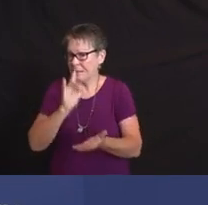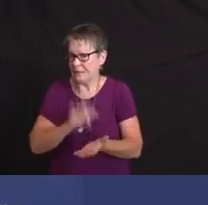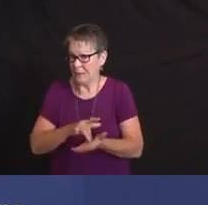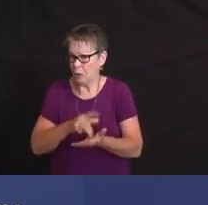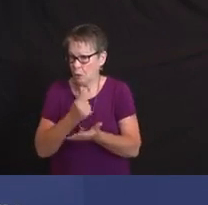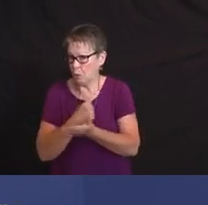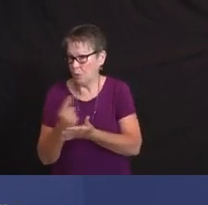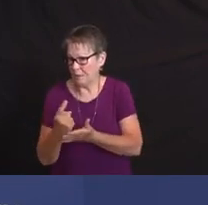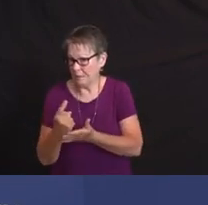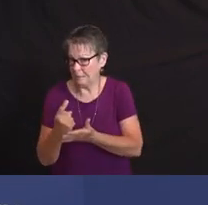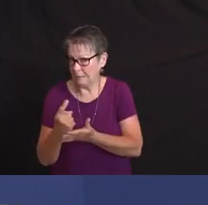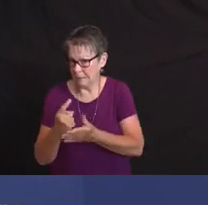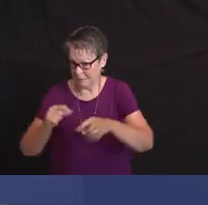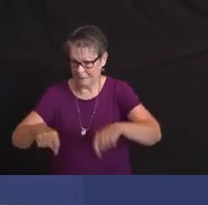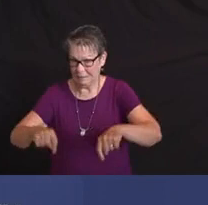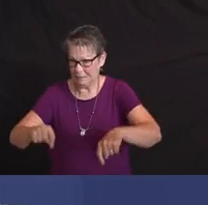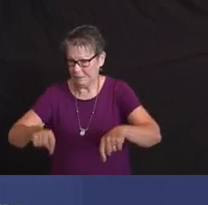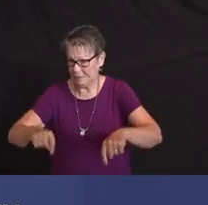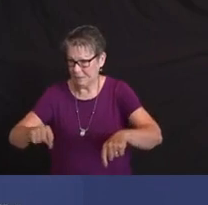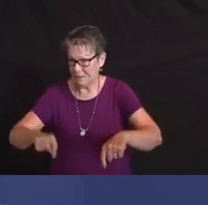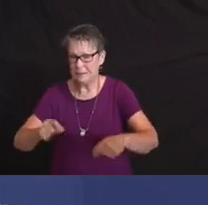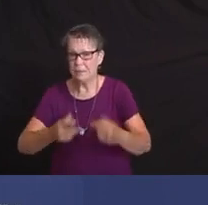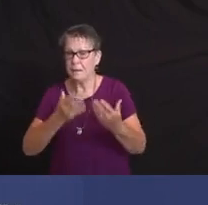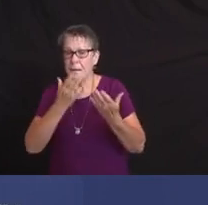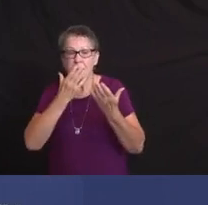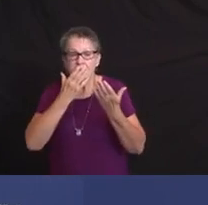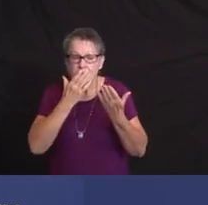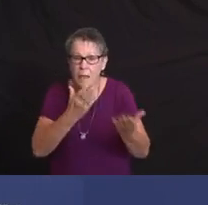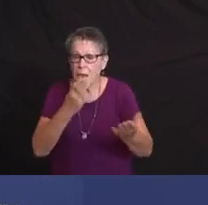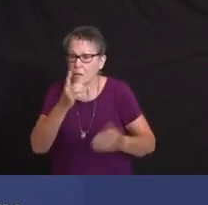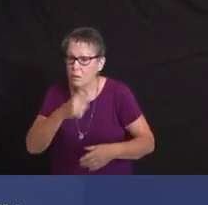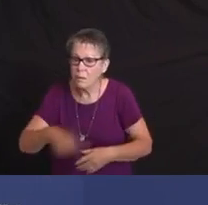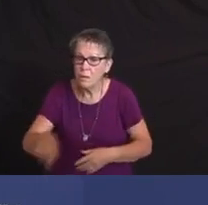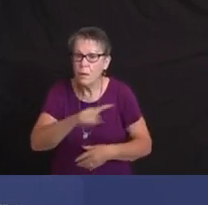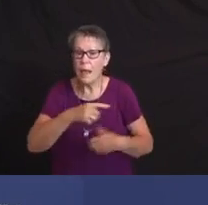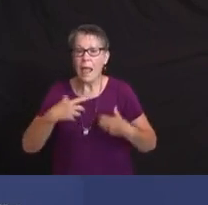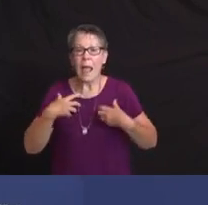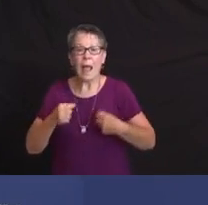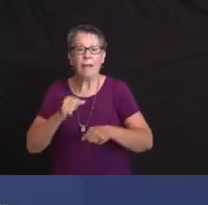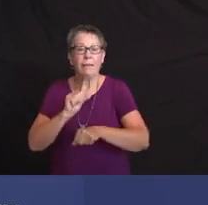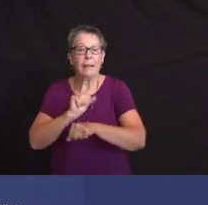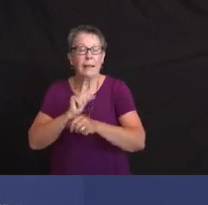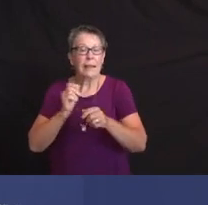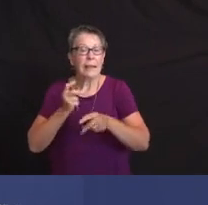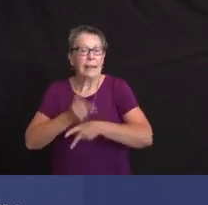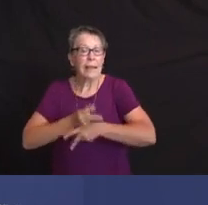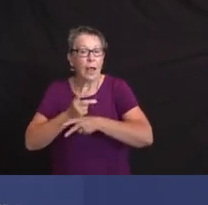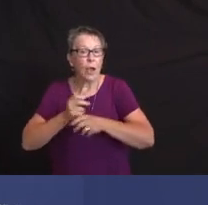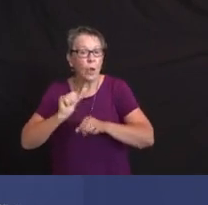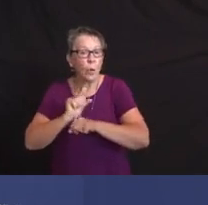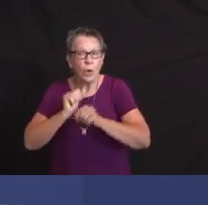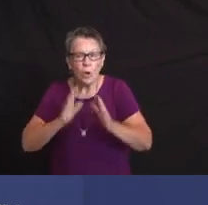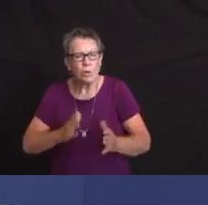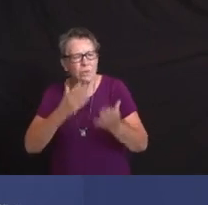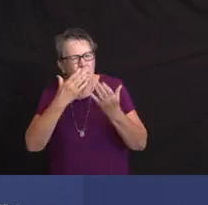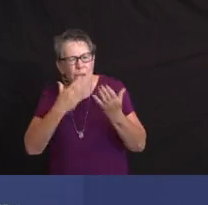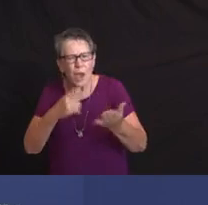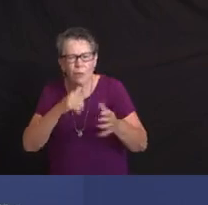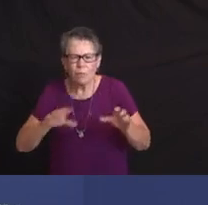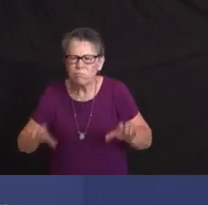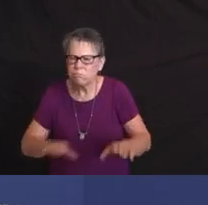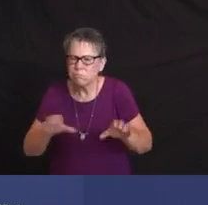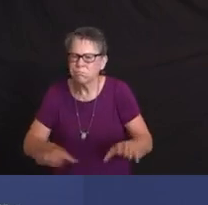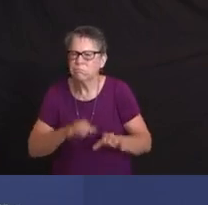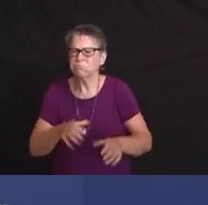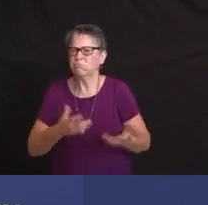healthcare professionals for their dedication and tireless commitment to serving their patients and the communities, particularly over